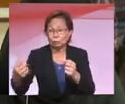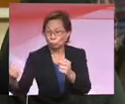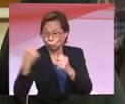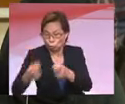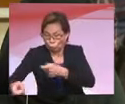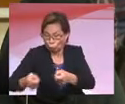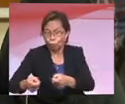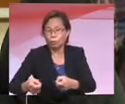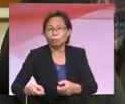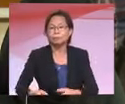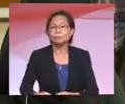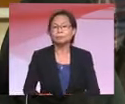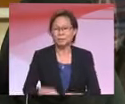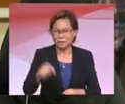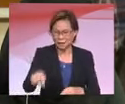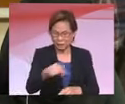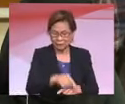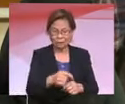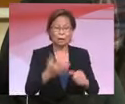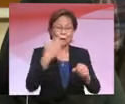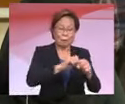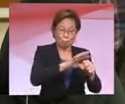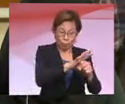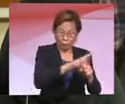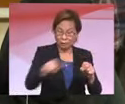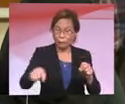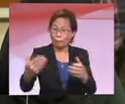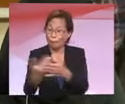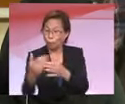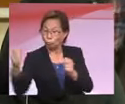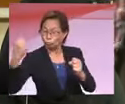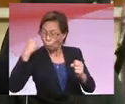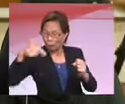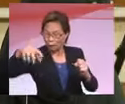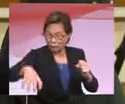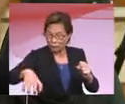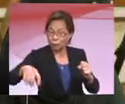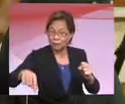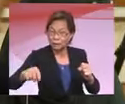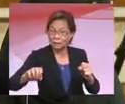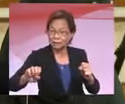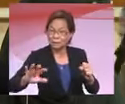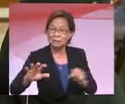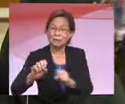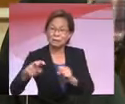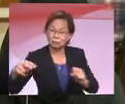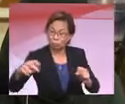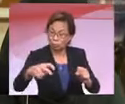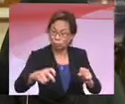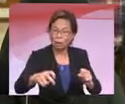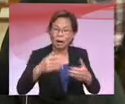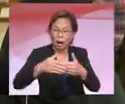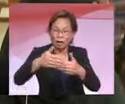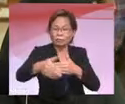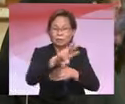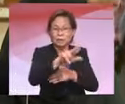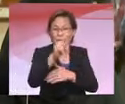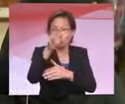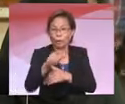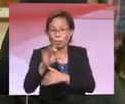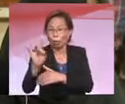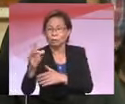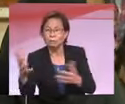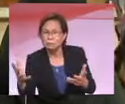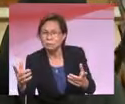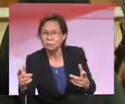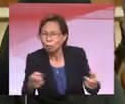from the previous after the containment policy after 31 August? Thank you. Right,